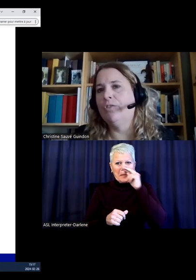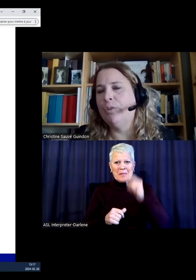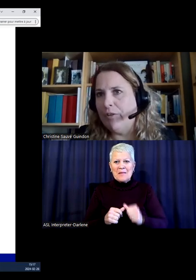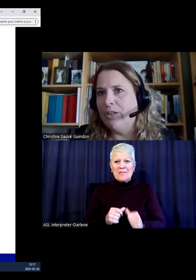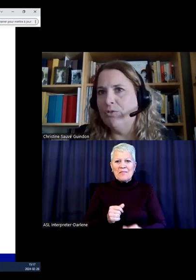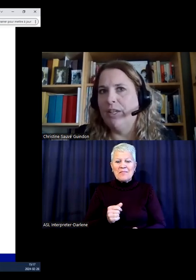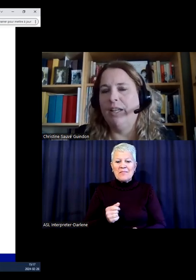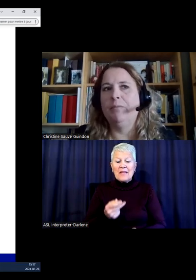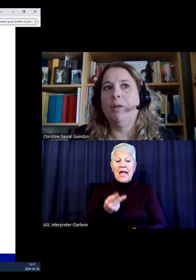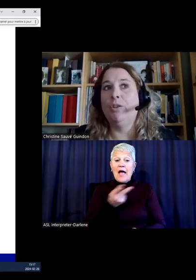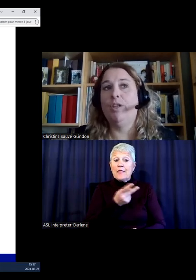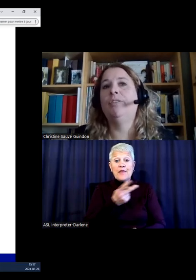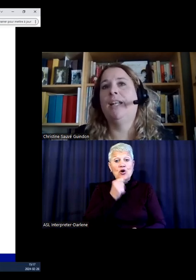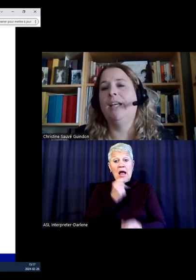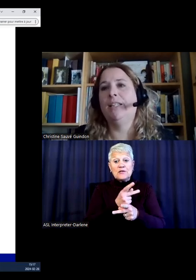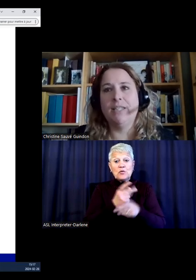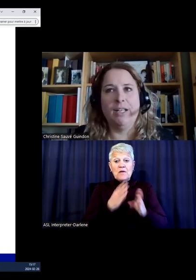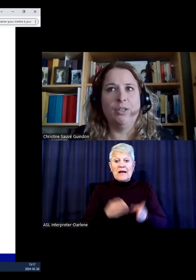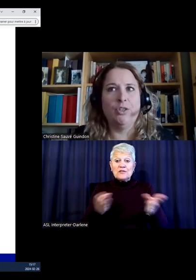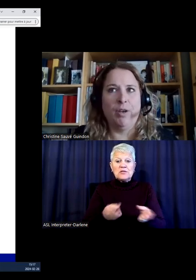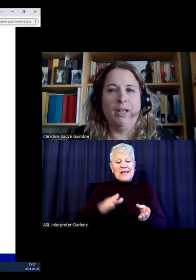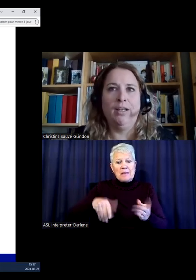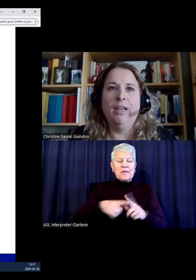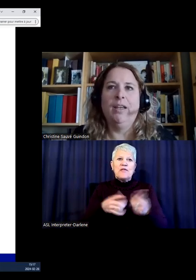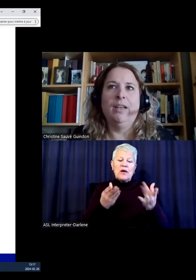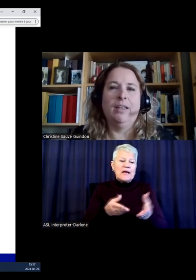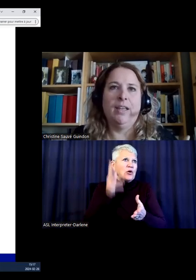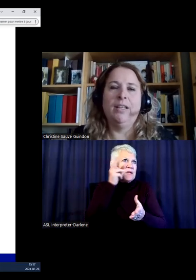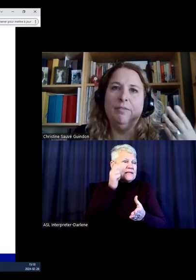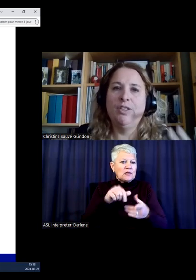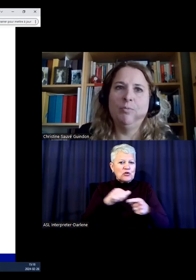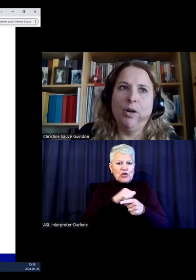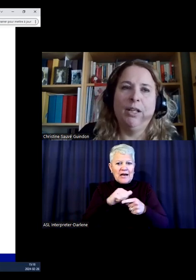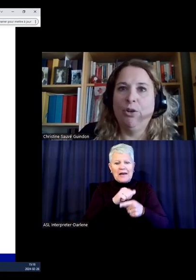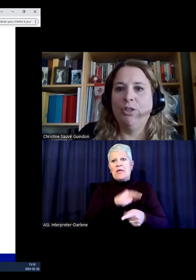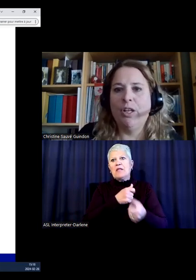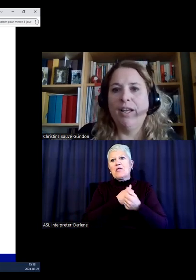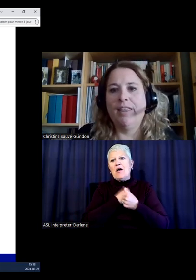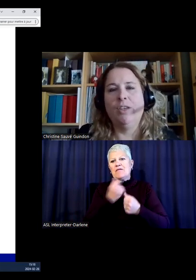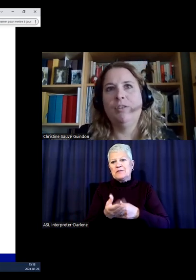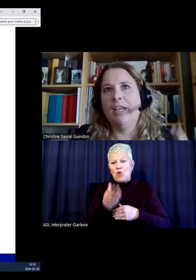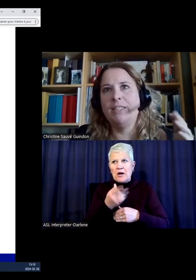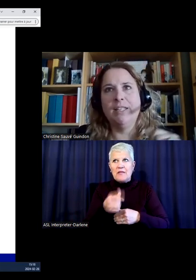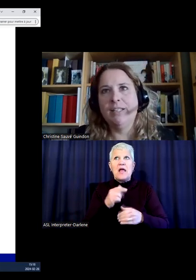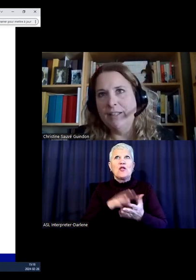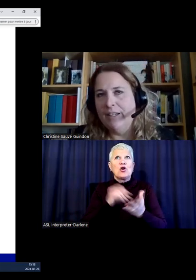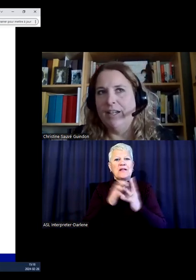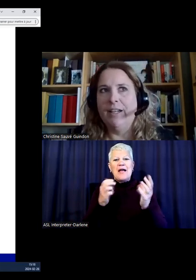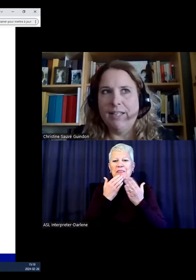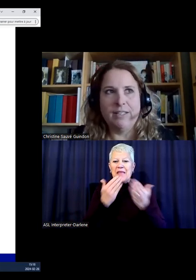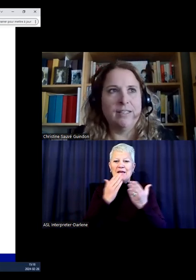They aren't supervisors yet, but they're here today listening to the training. They love this morning, learned a lot. Thank you, Casey